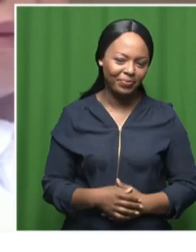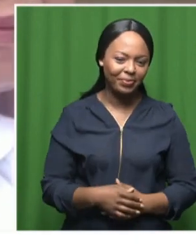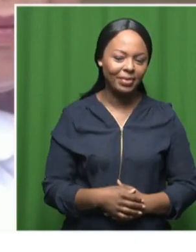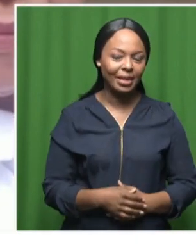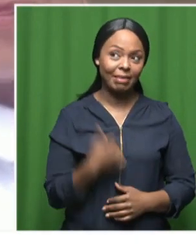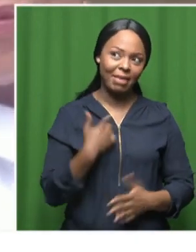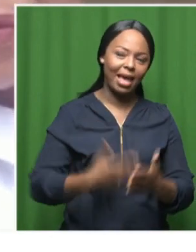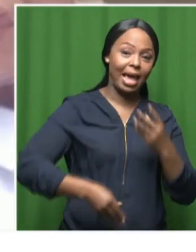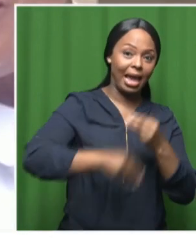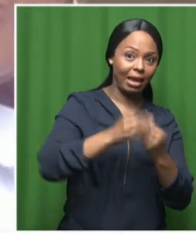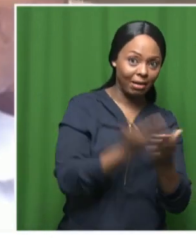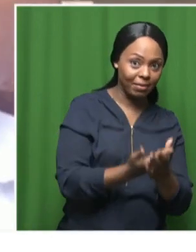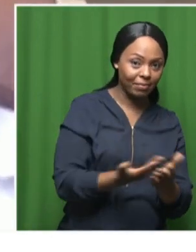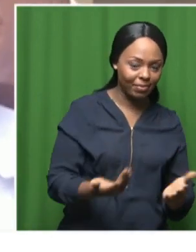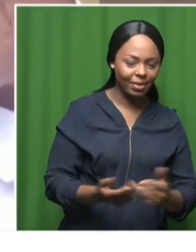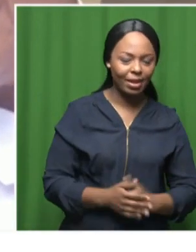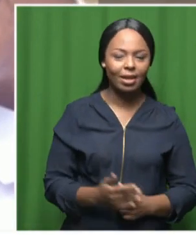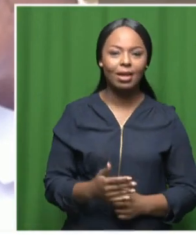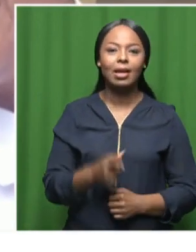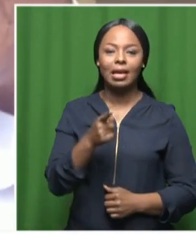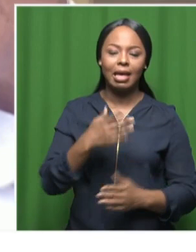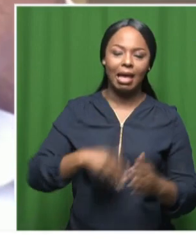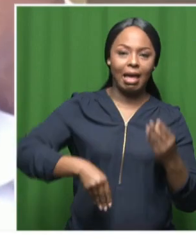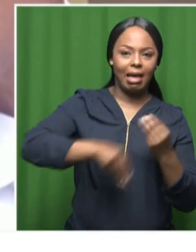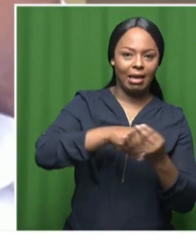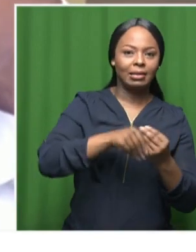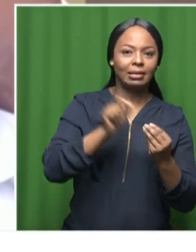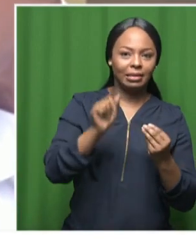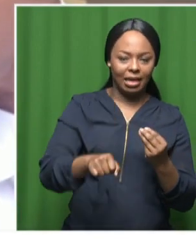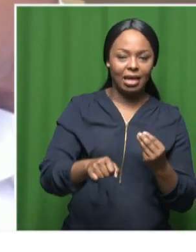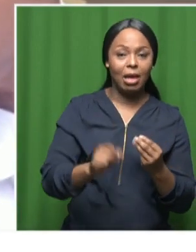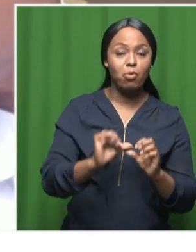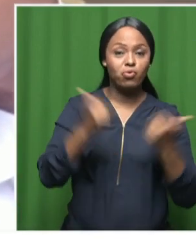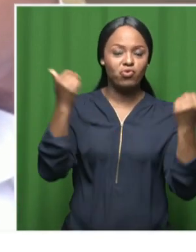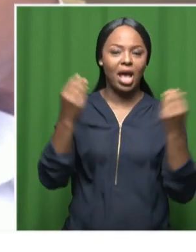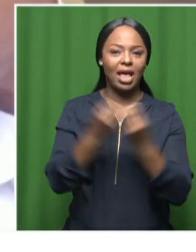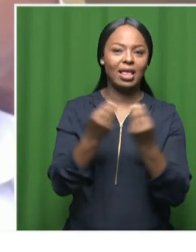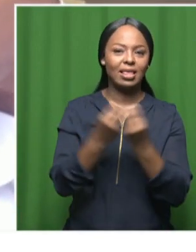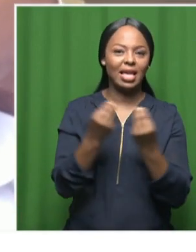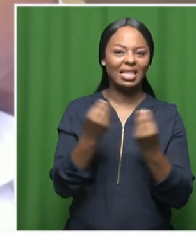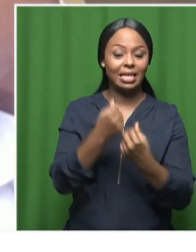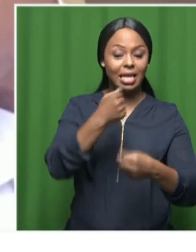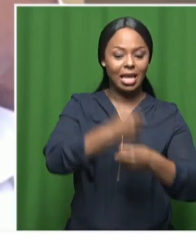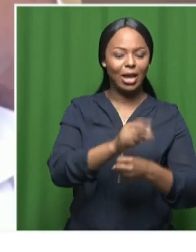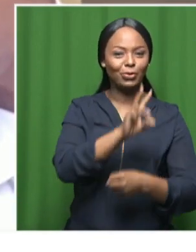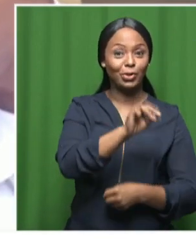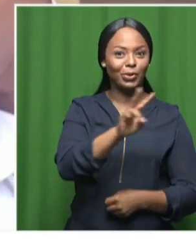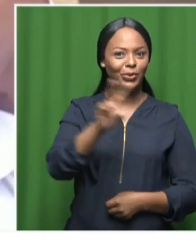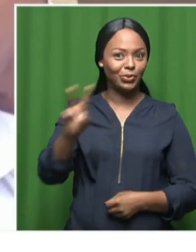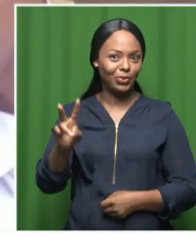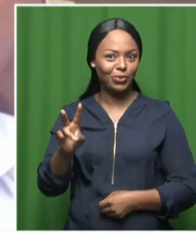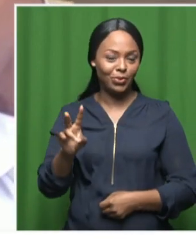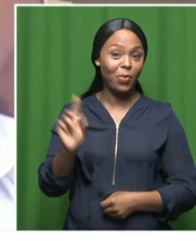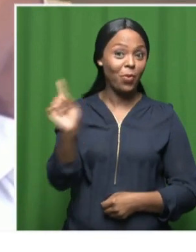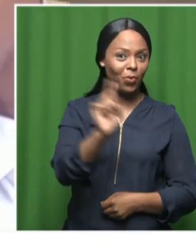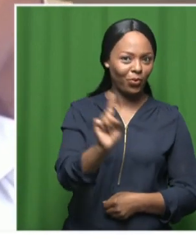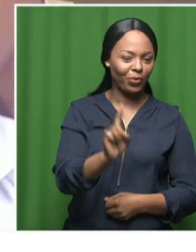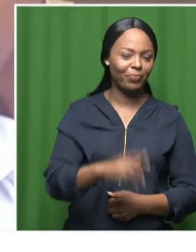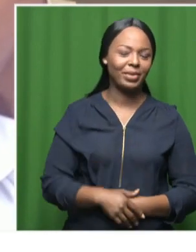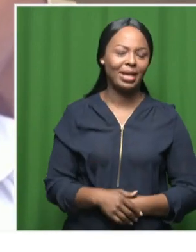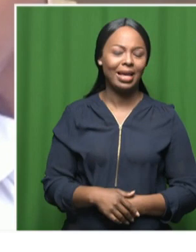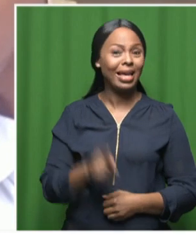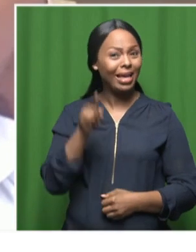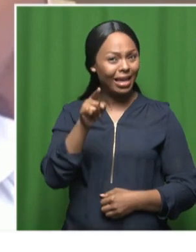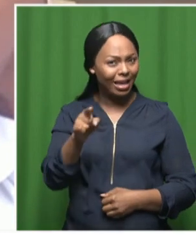2023? add, I just want to add the fact that what is great about 2022, it has